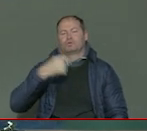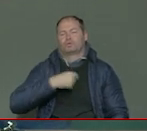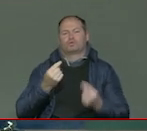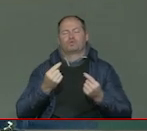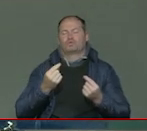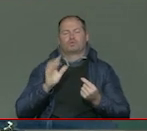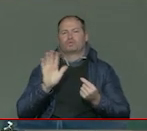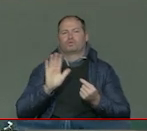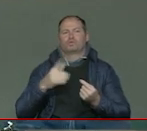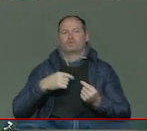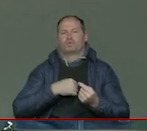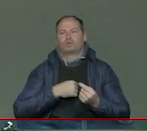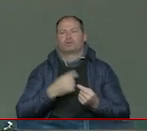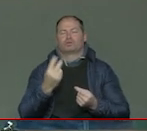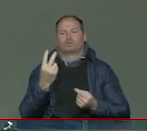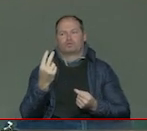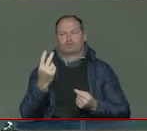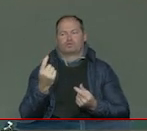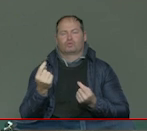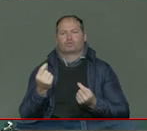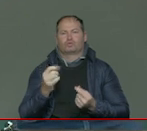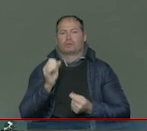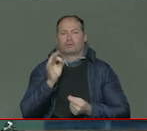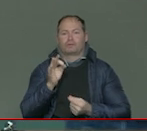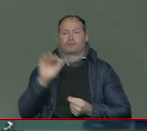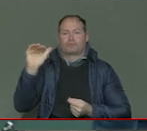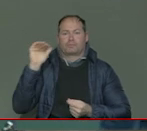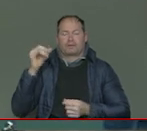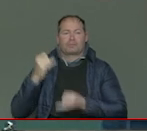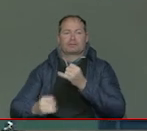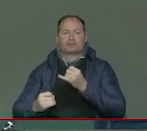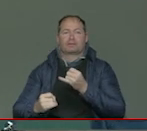CPJ. If the bank makes an error, we correct it in the